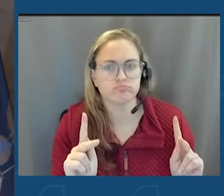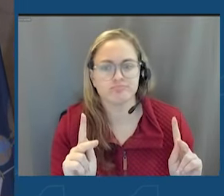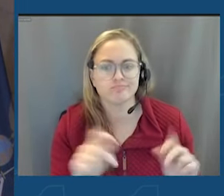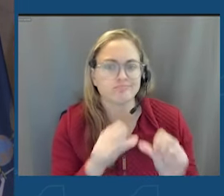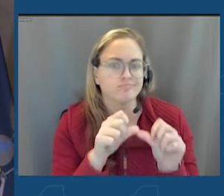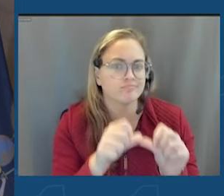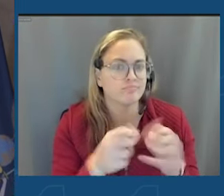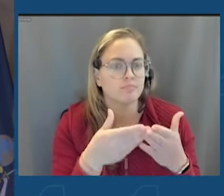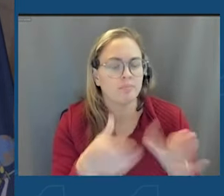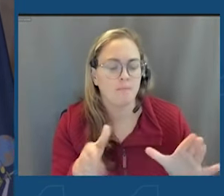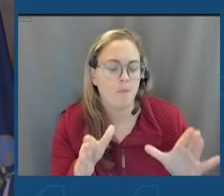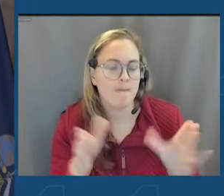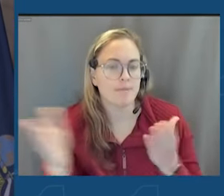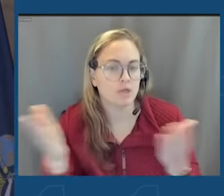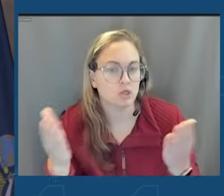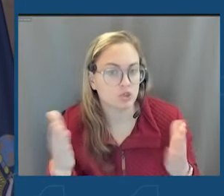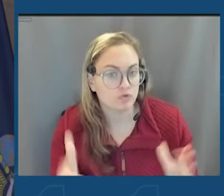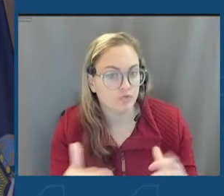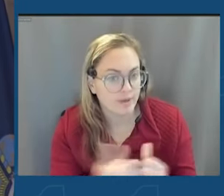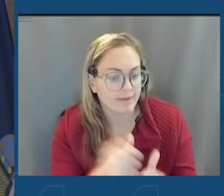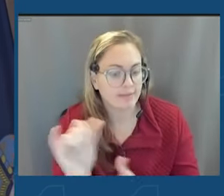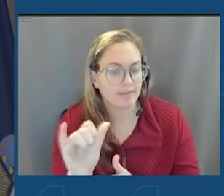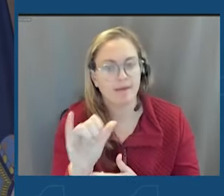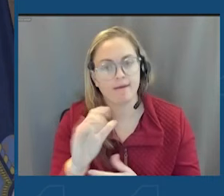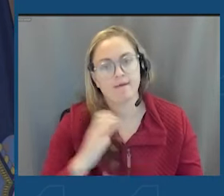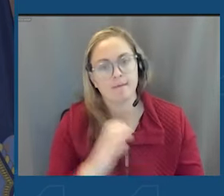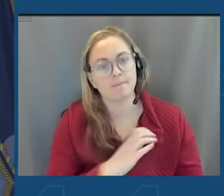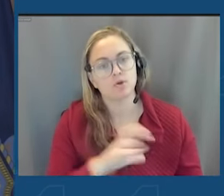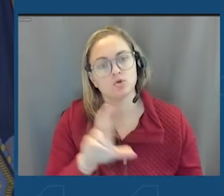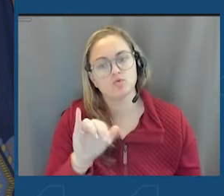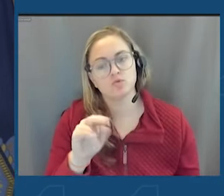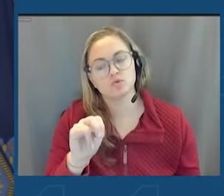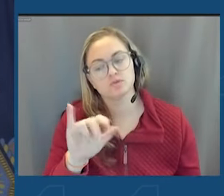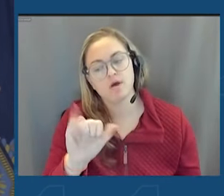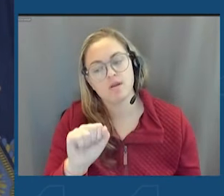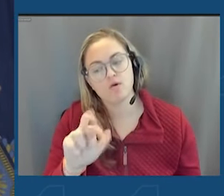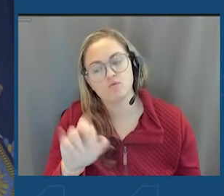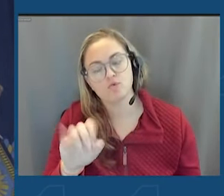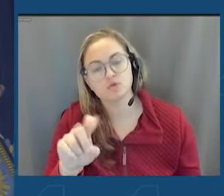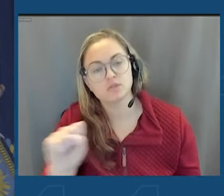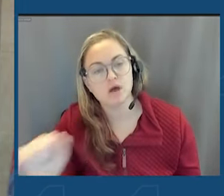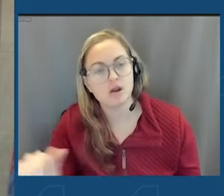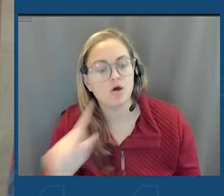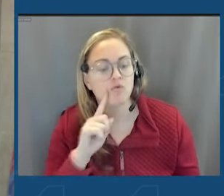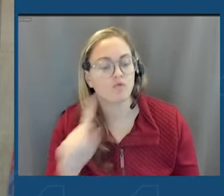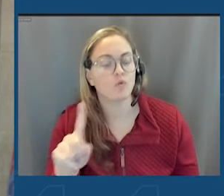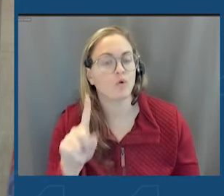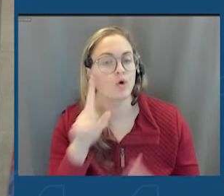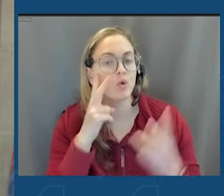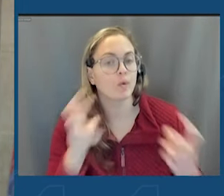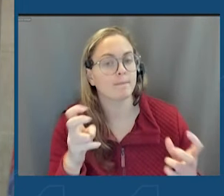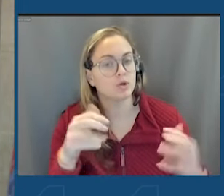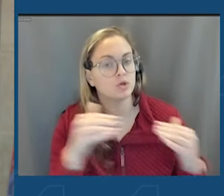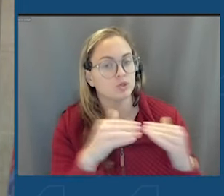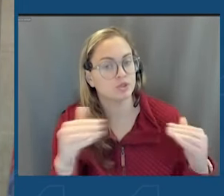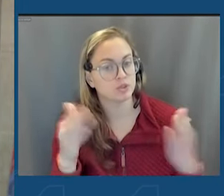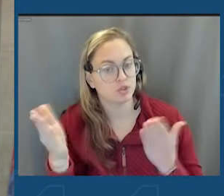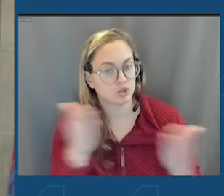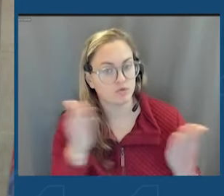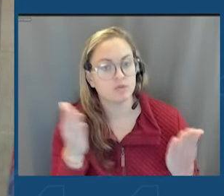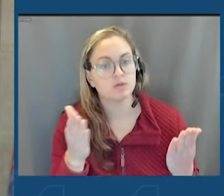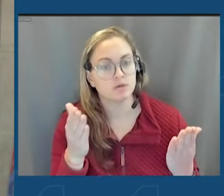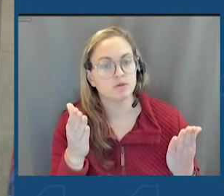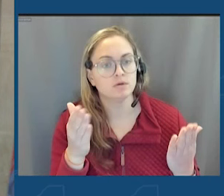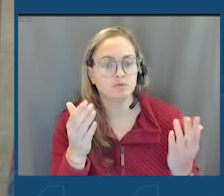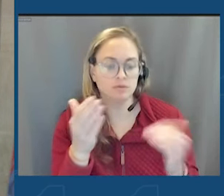thank people like Commissioner Rosado, or Commissioner of Criminal Justice Services, for taking a step up from